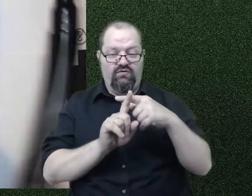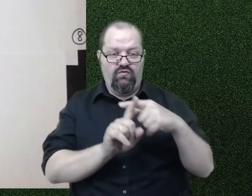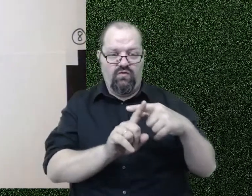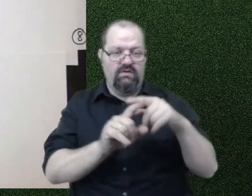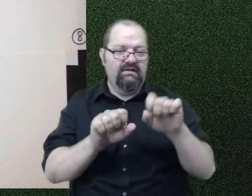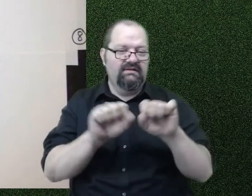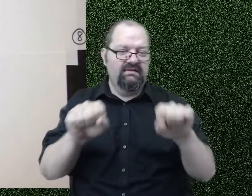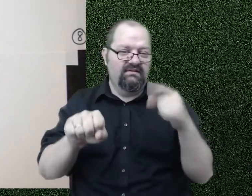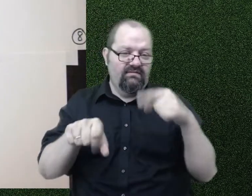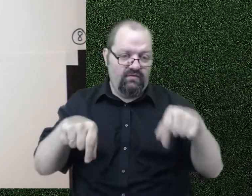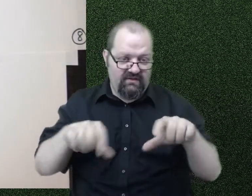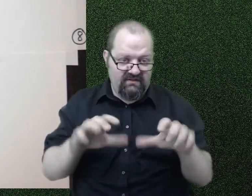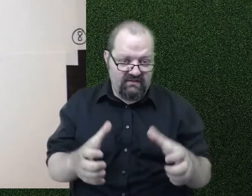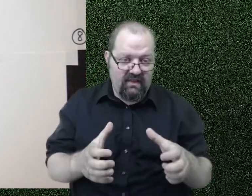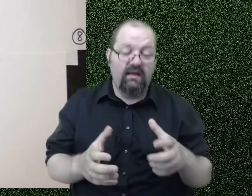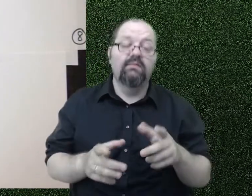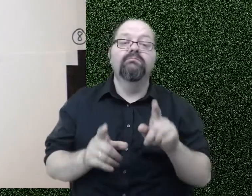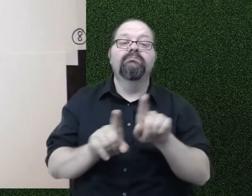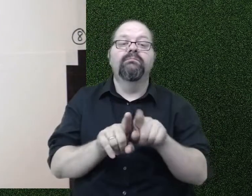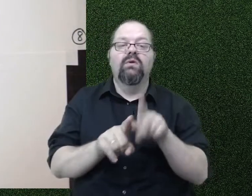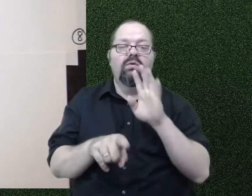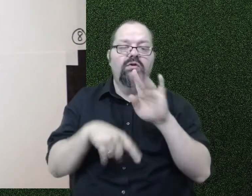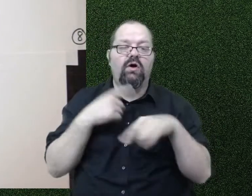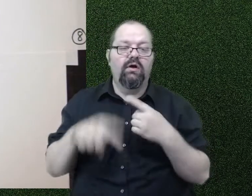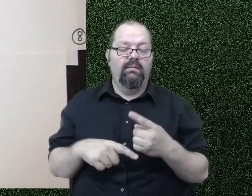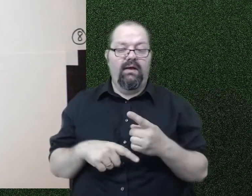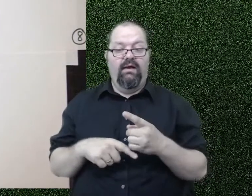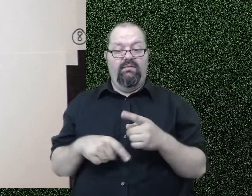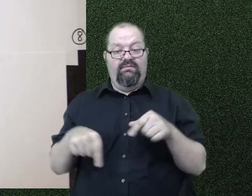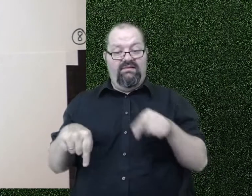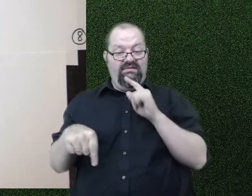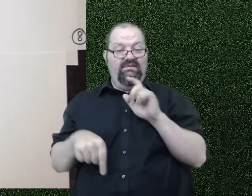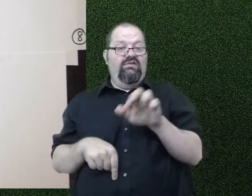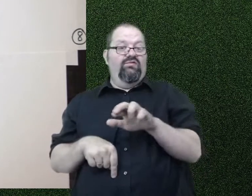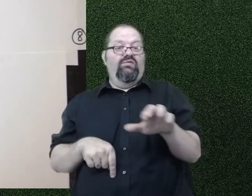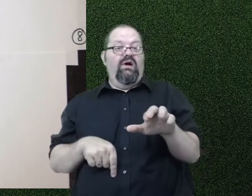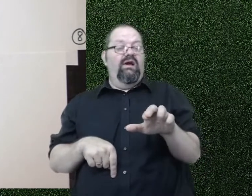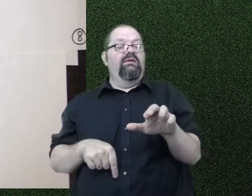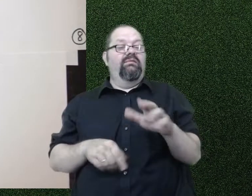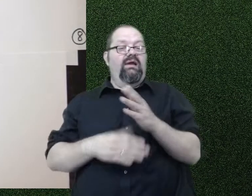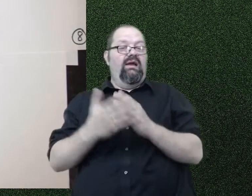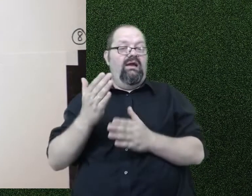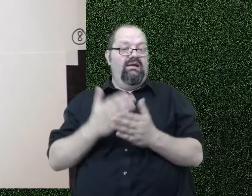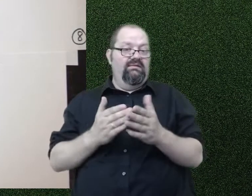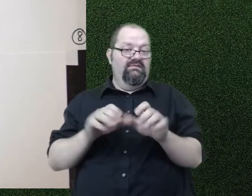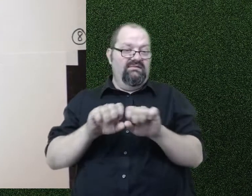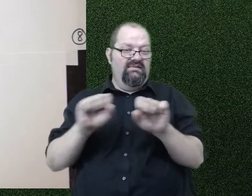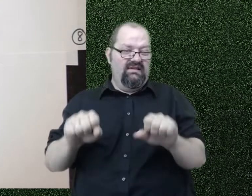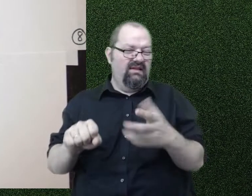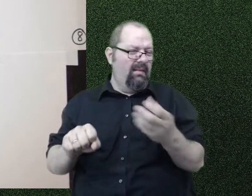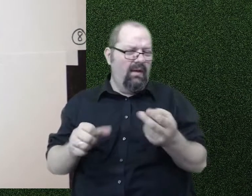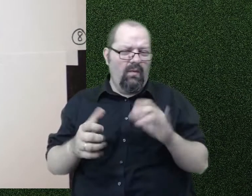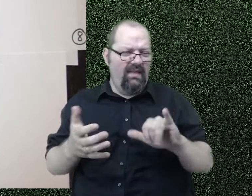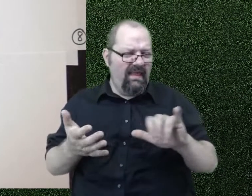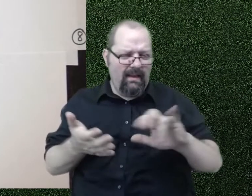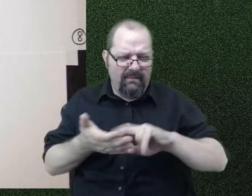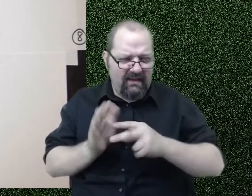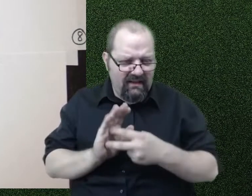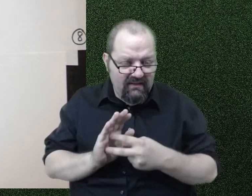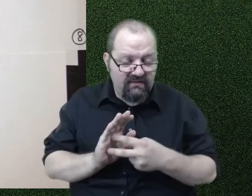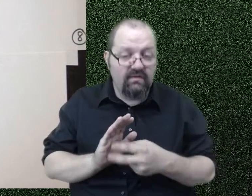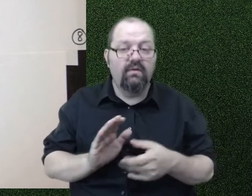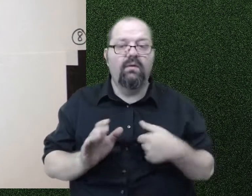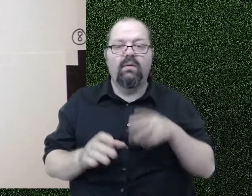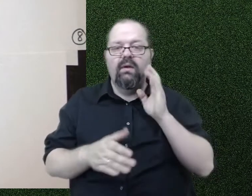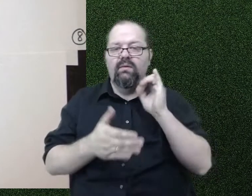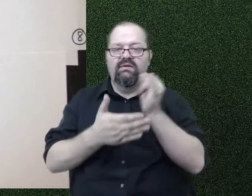class. We're going to discuss the fact that it's a right-handed system and what that means. We're going to sketch vectors in three-dimensional space